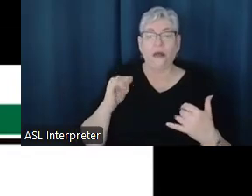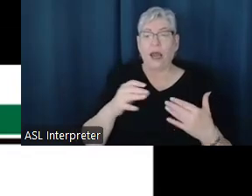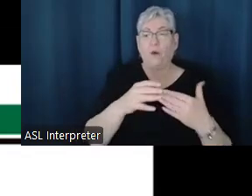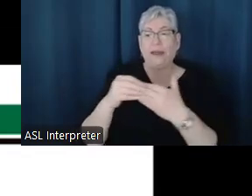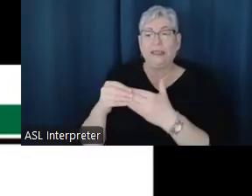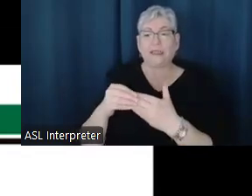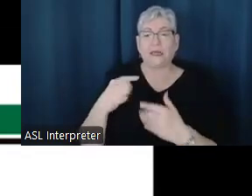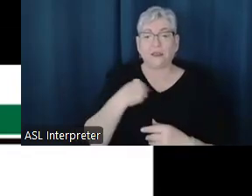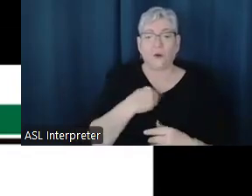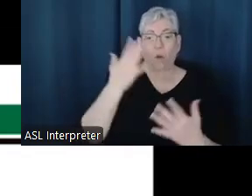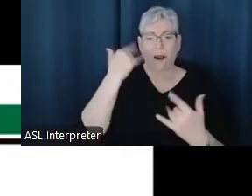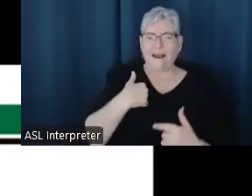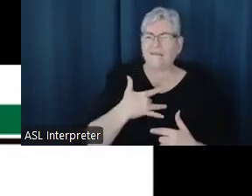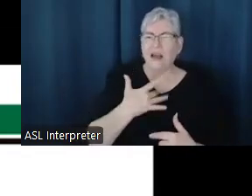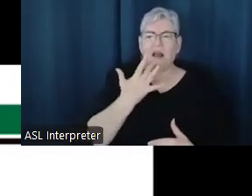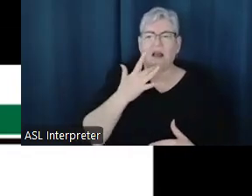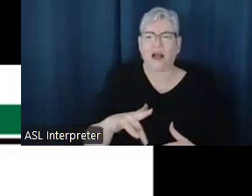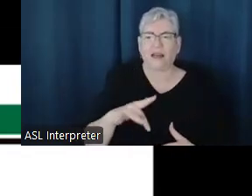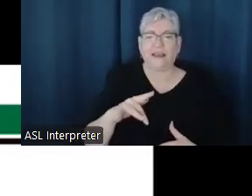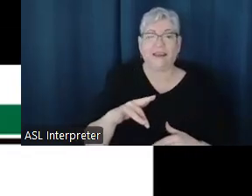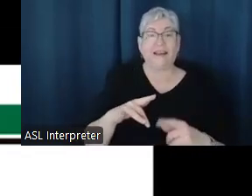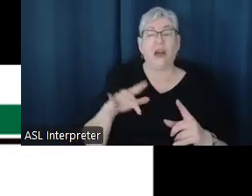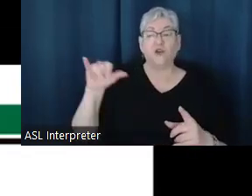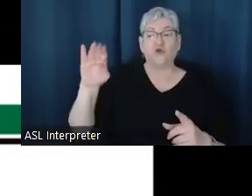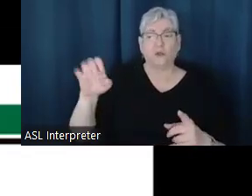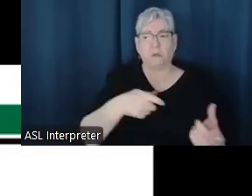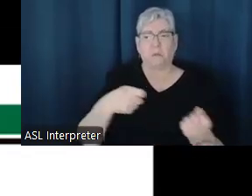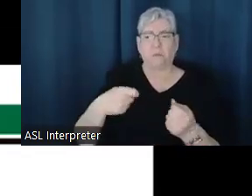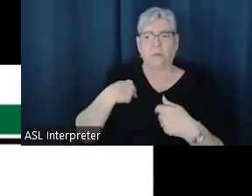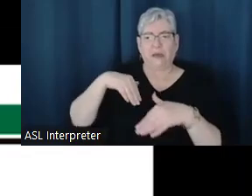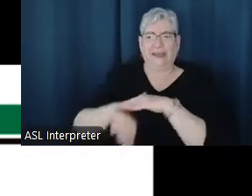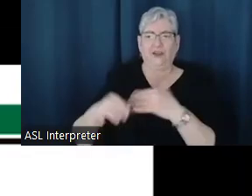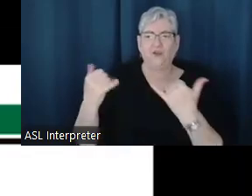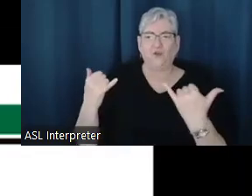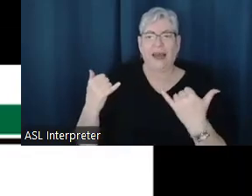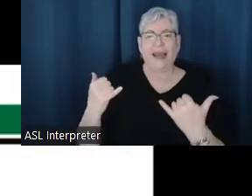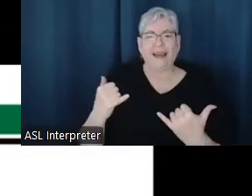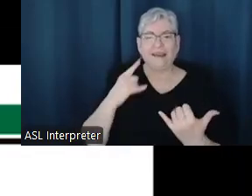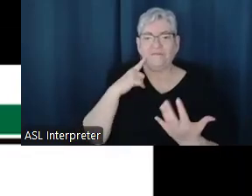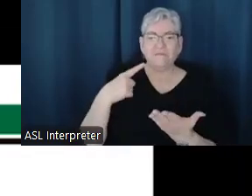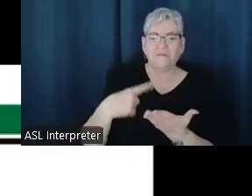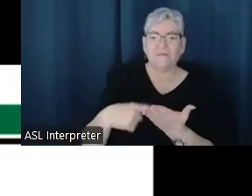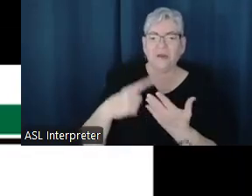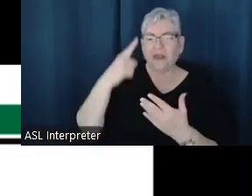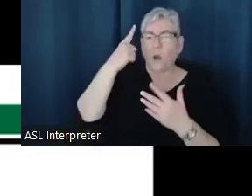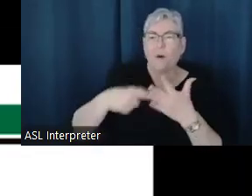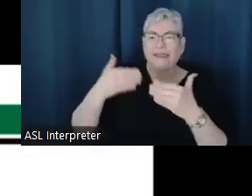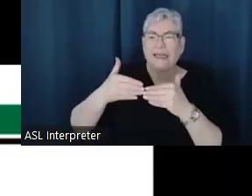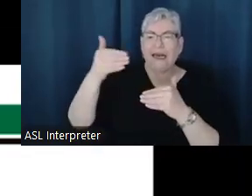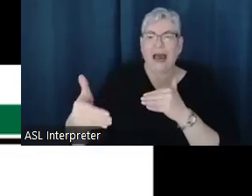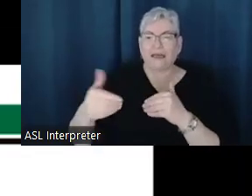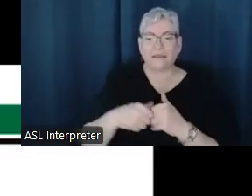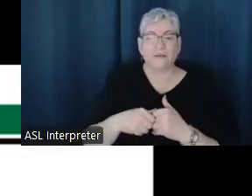why I feel very lucky that Josie brought me on to talk about kind of taking that next step. So it's great to